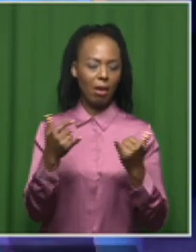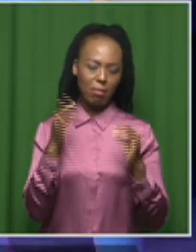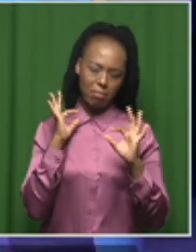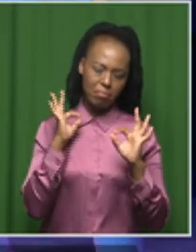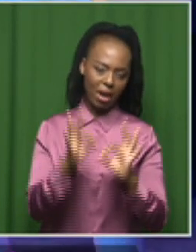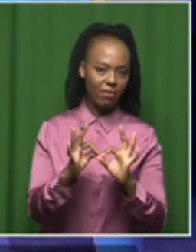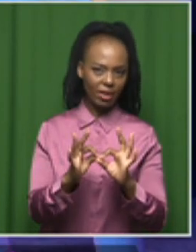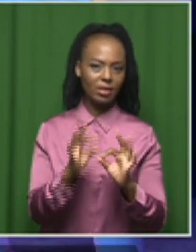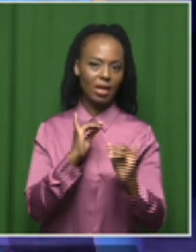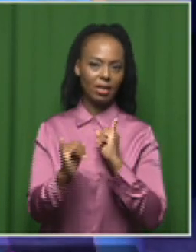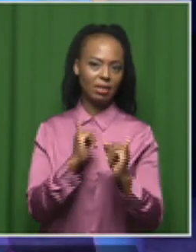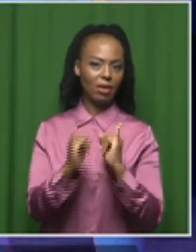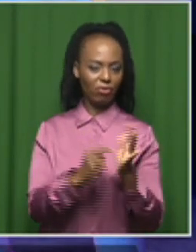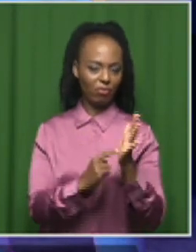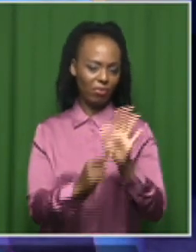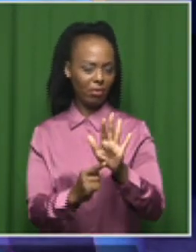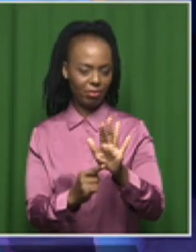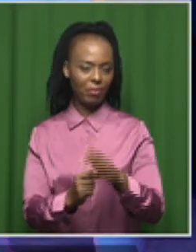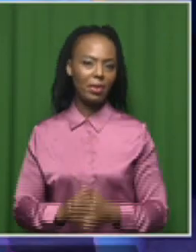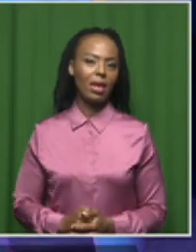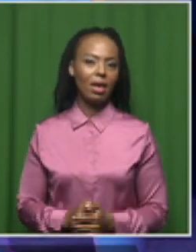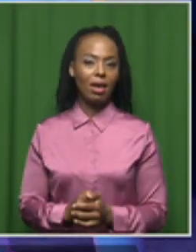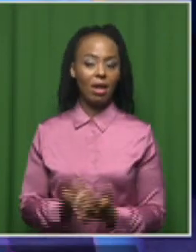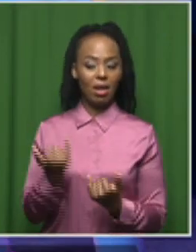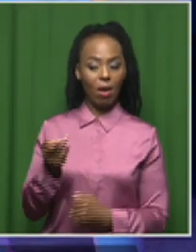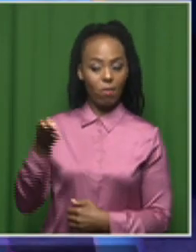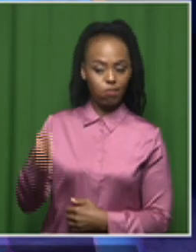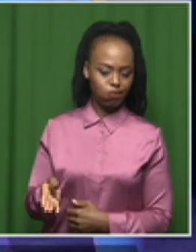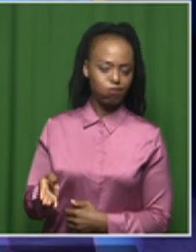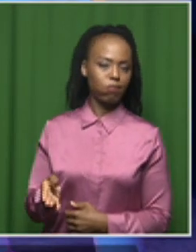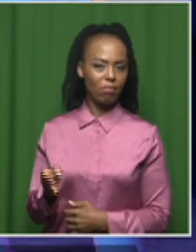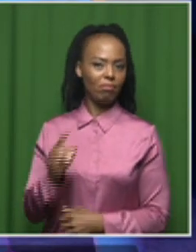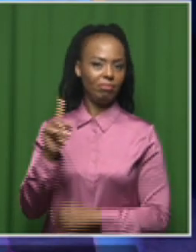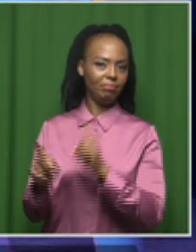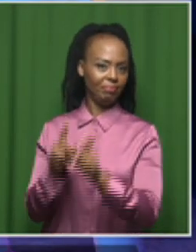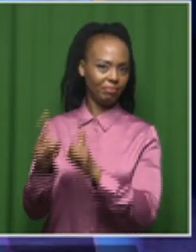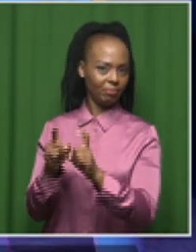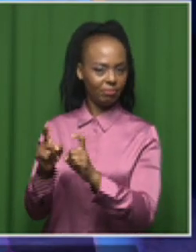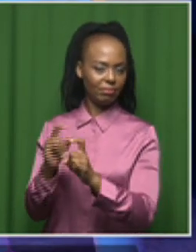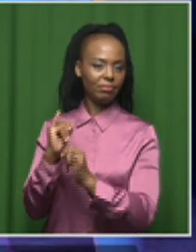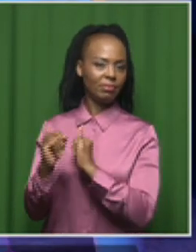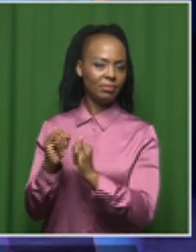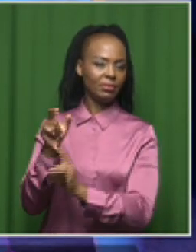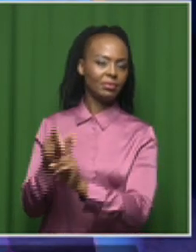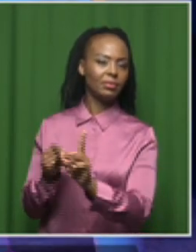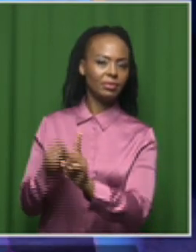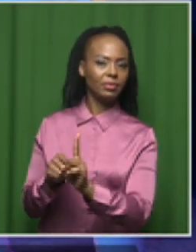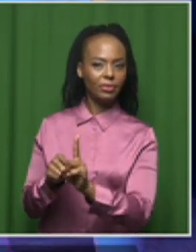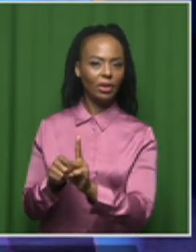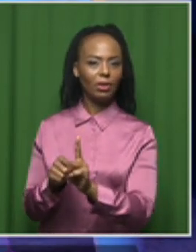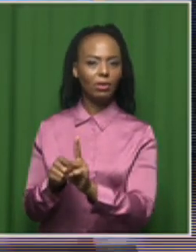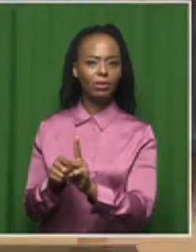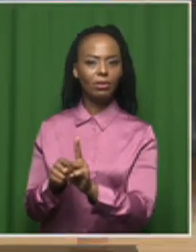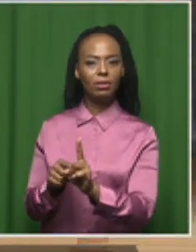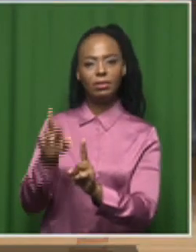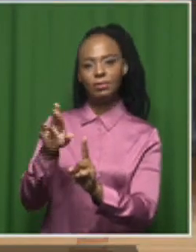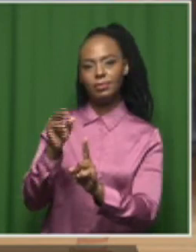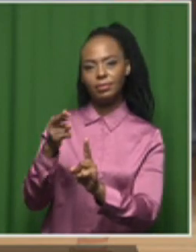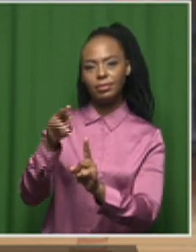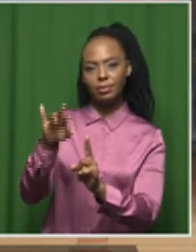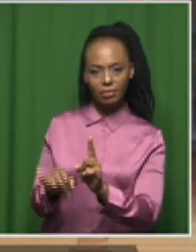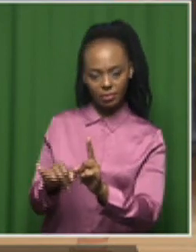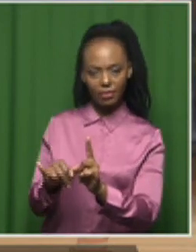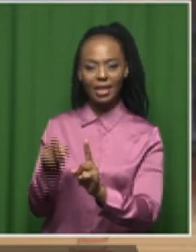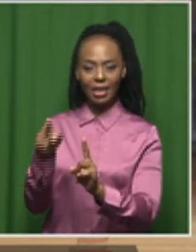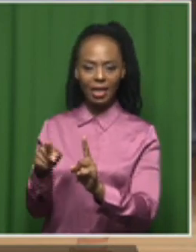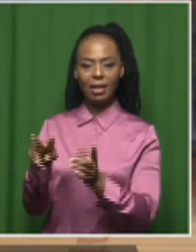exciting interview lined up for you. Joining me for this chat is Rory Booth, who plays the charming Puss